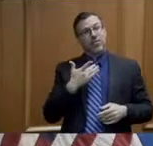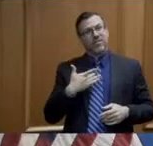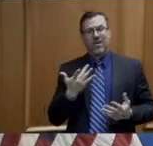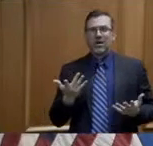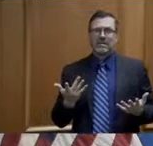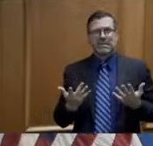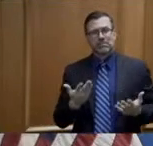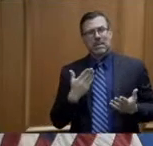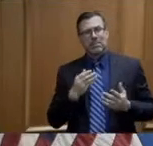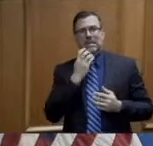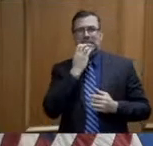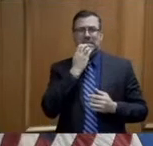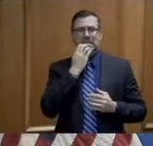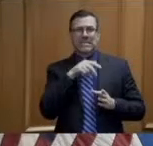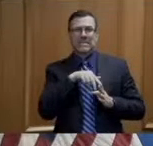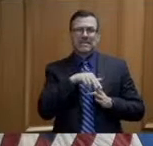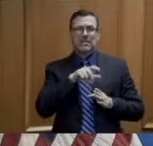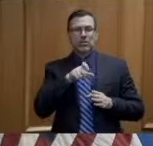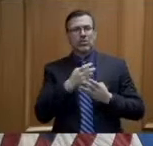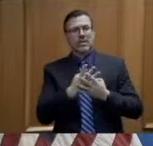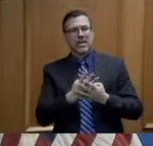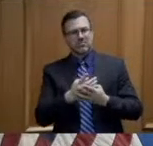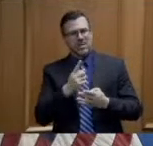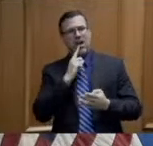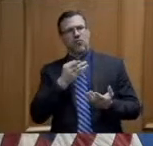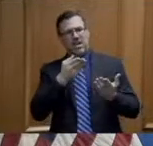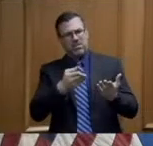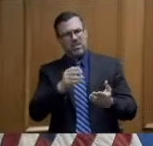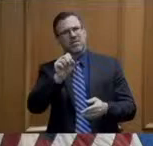you certainly ought to go out there and get tested.